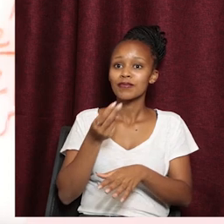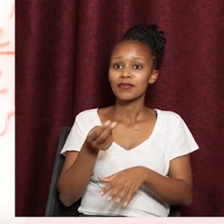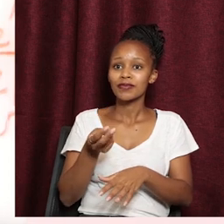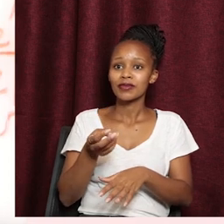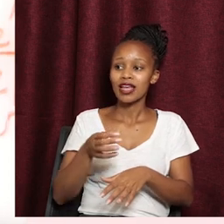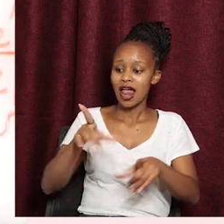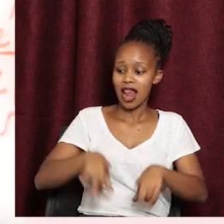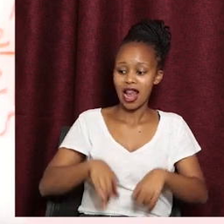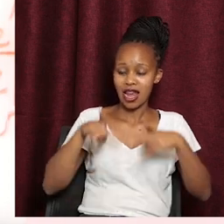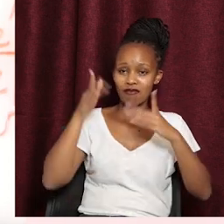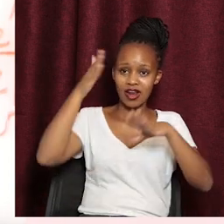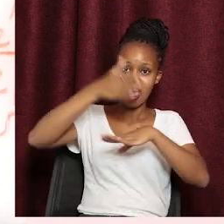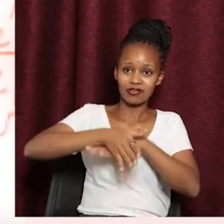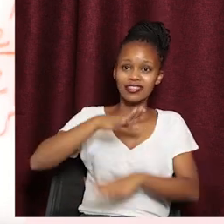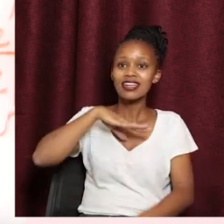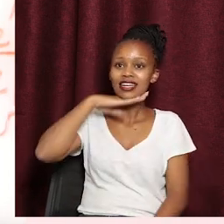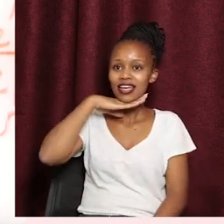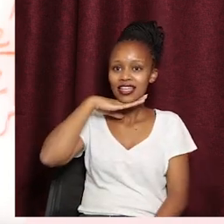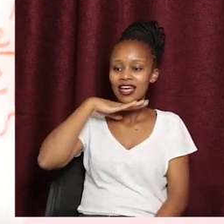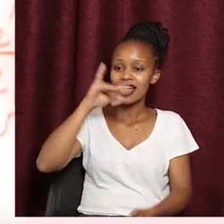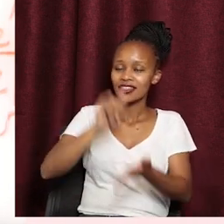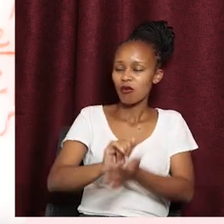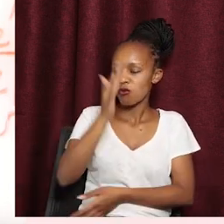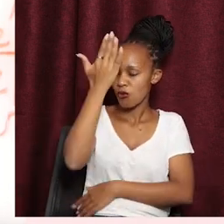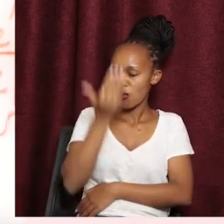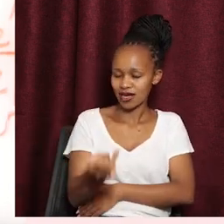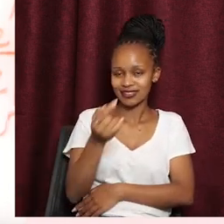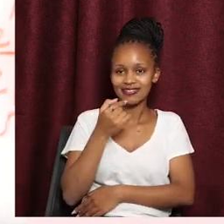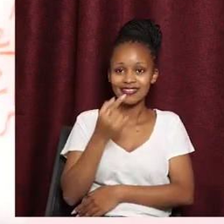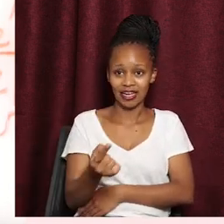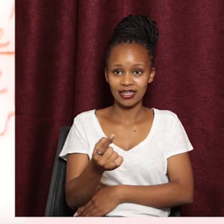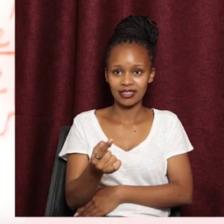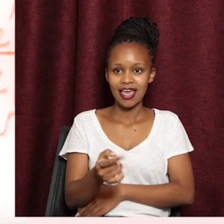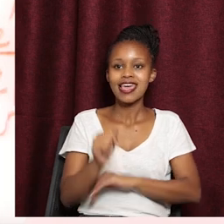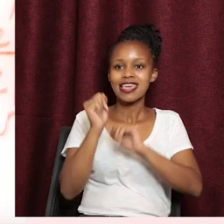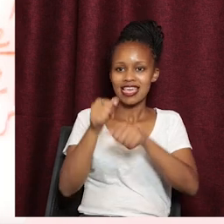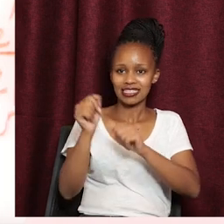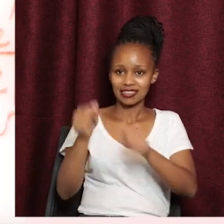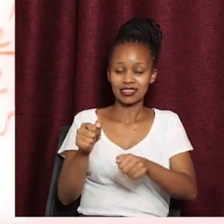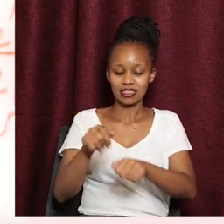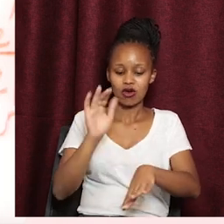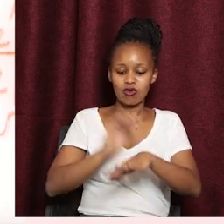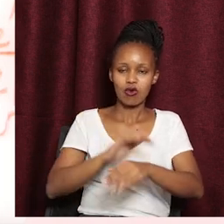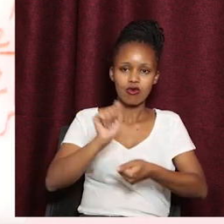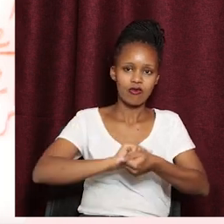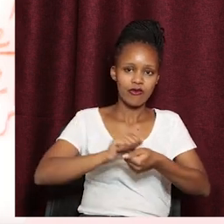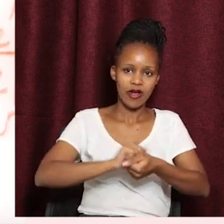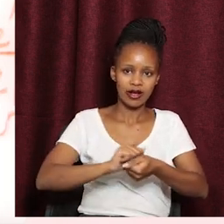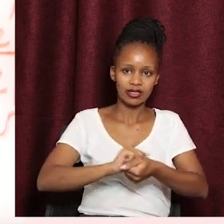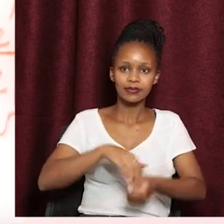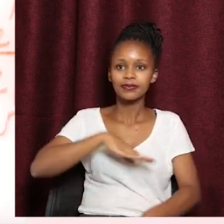death. No wonder then we were told that yes, on Good Friday, death